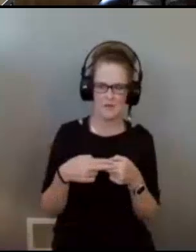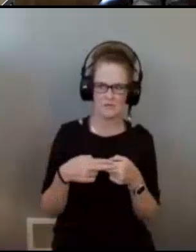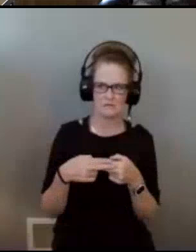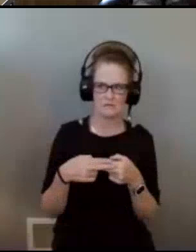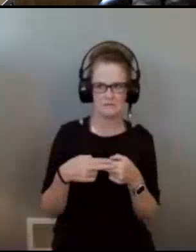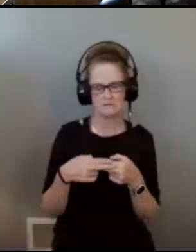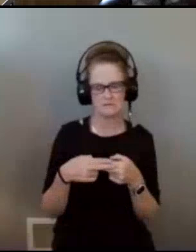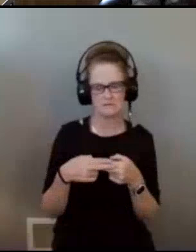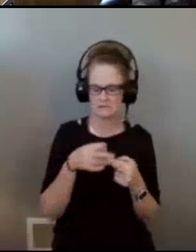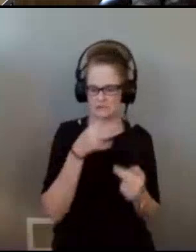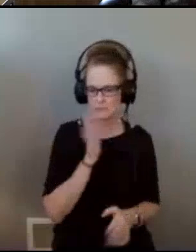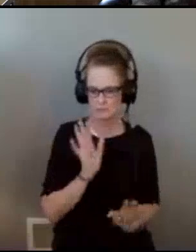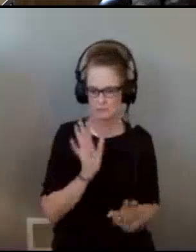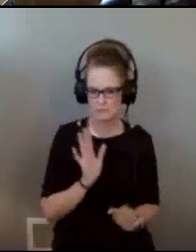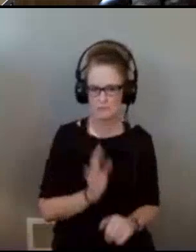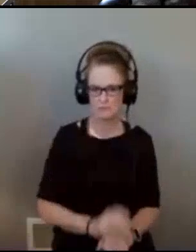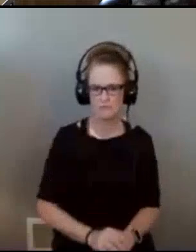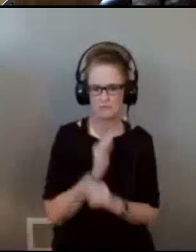soon.